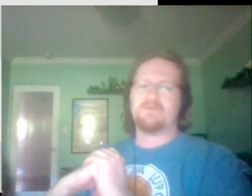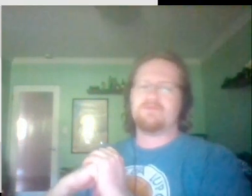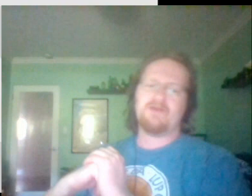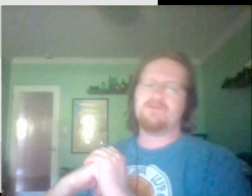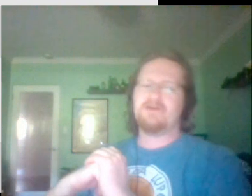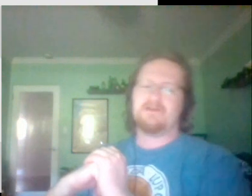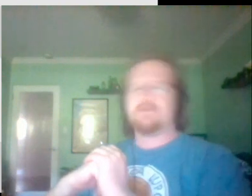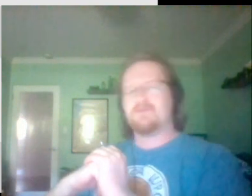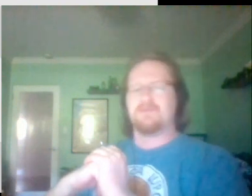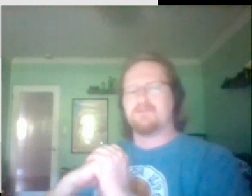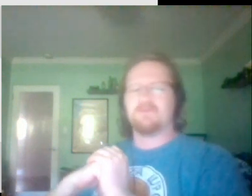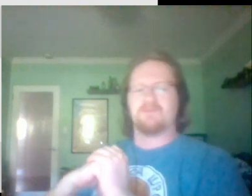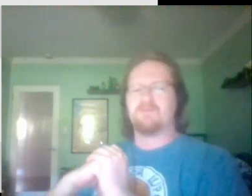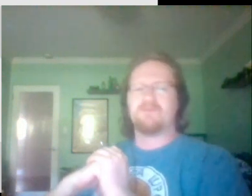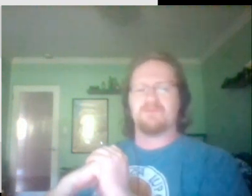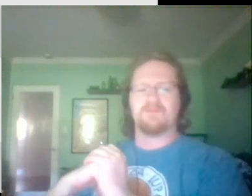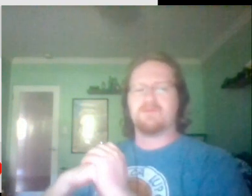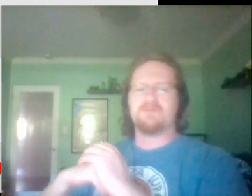Not funny.